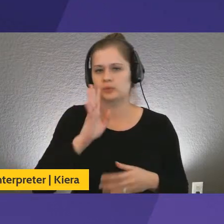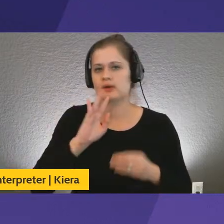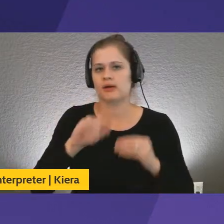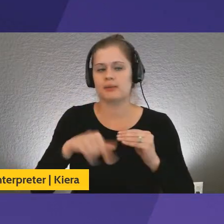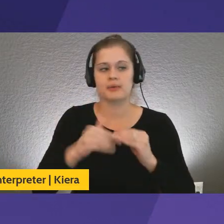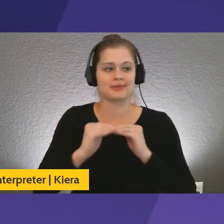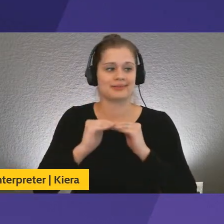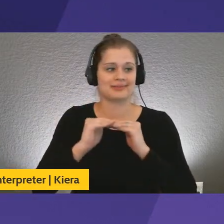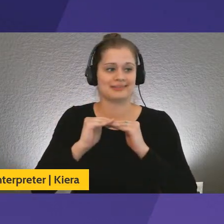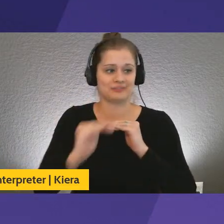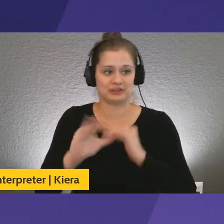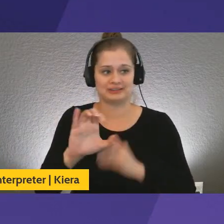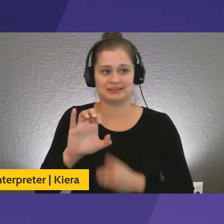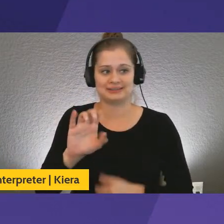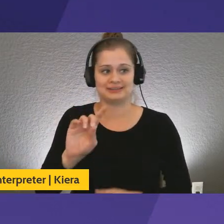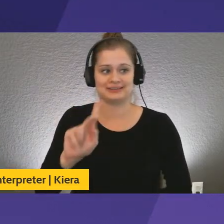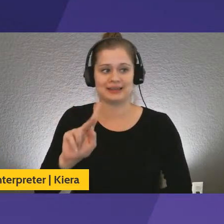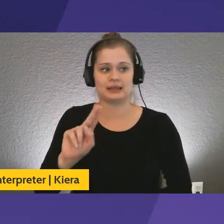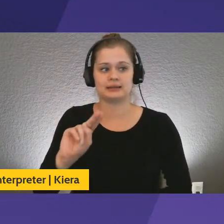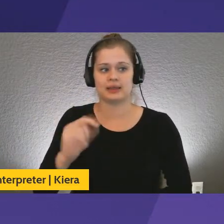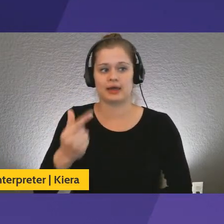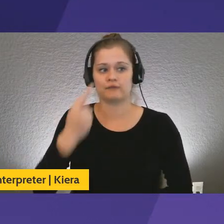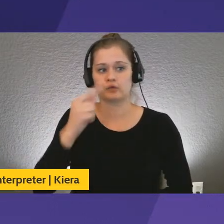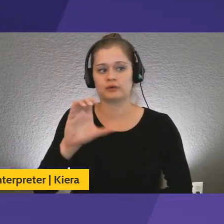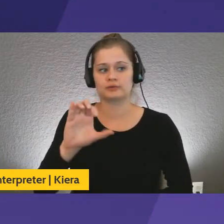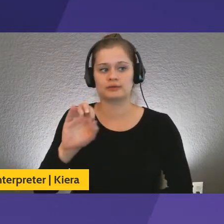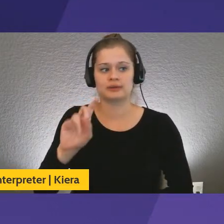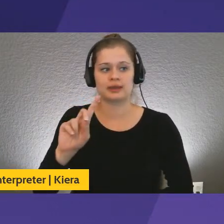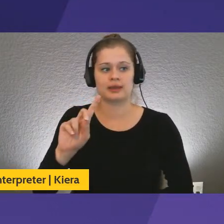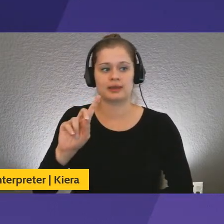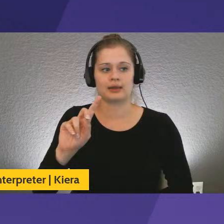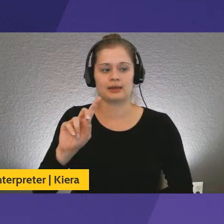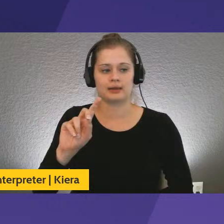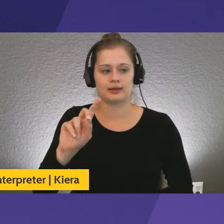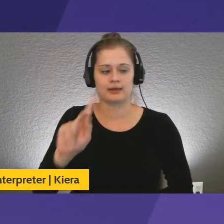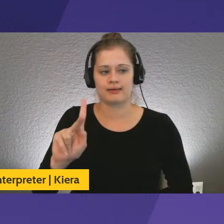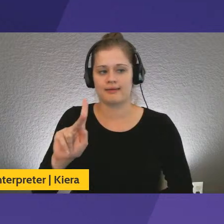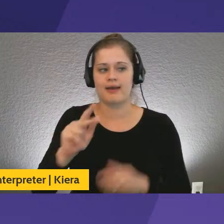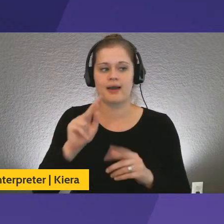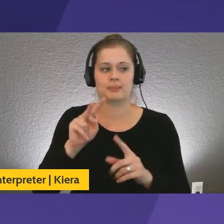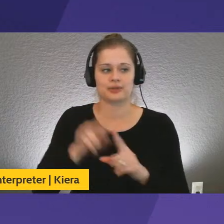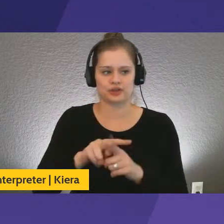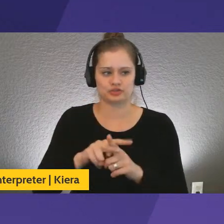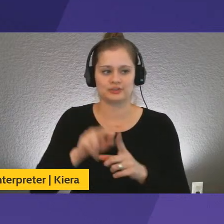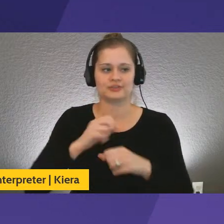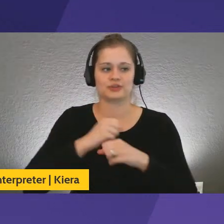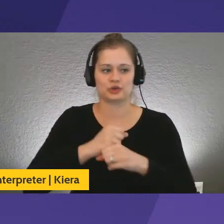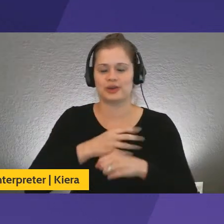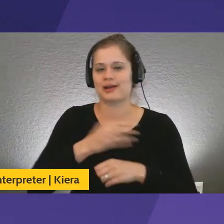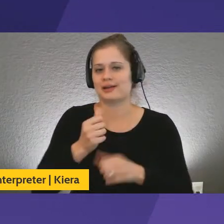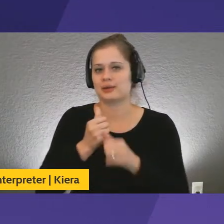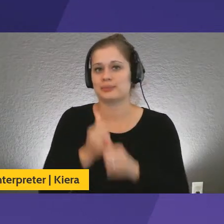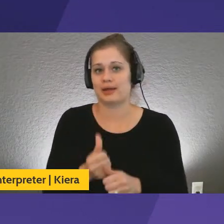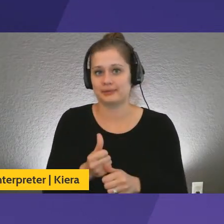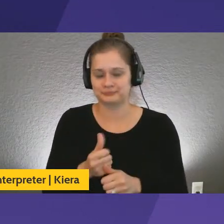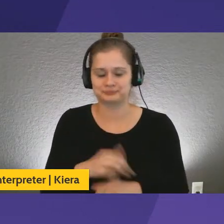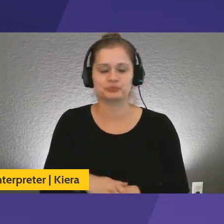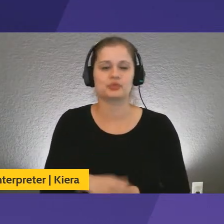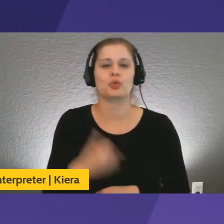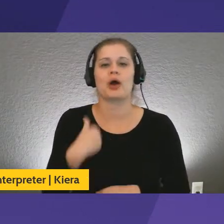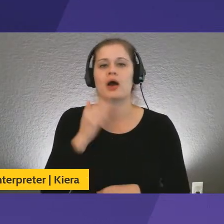CDK application security and compliance. And we all love a little nagging. So I will bring them to the stream